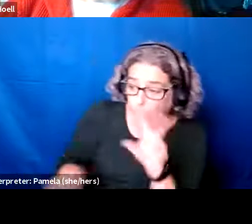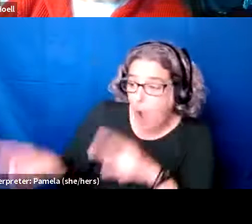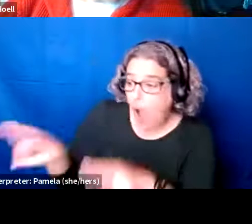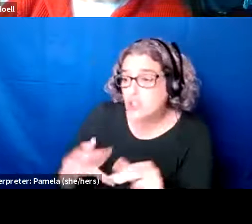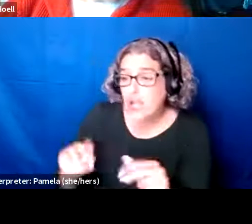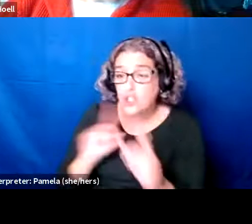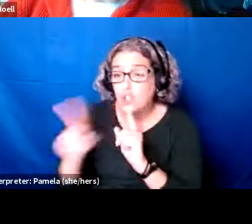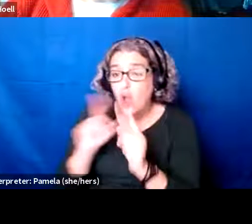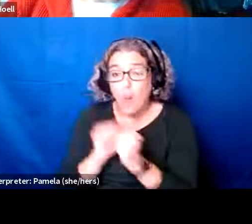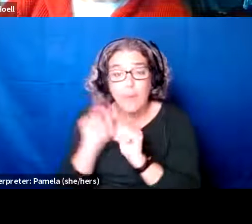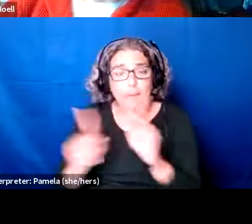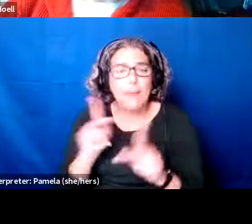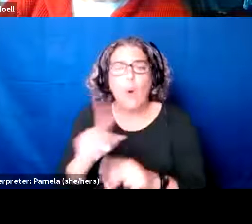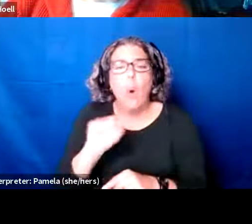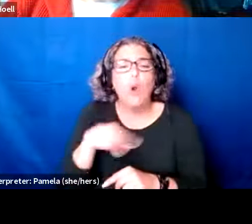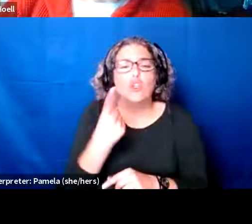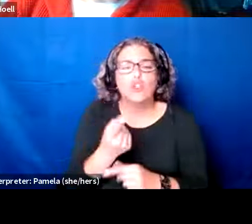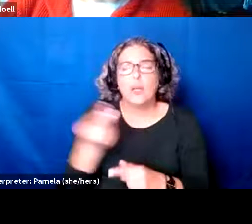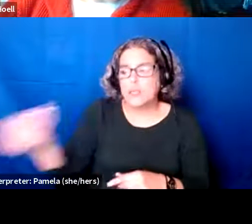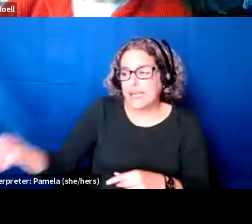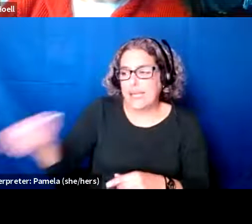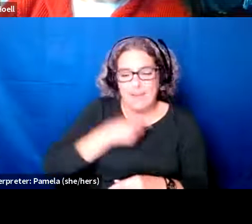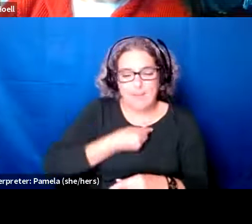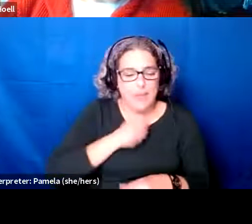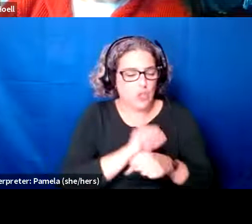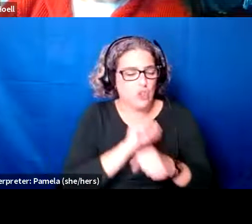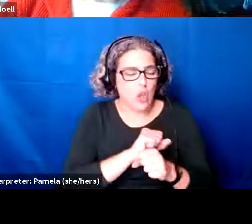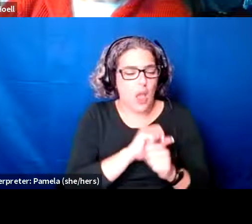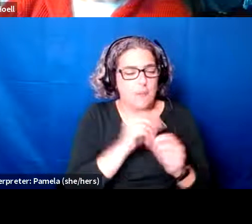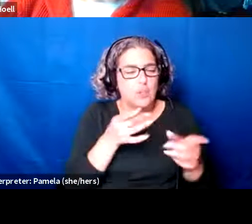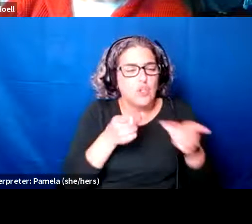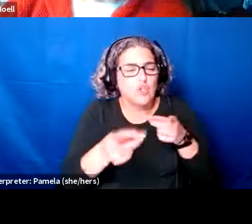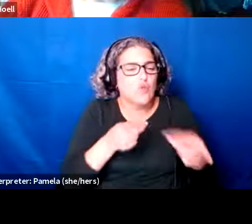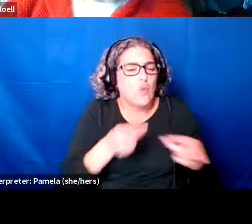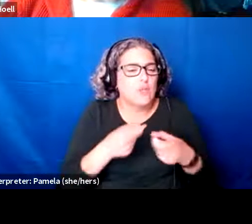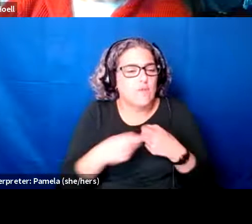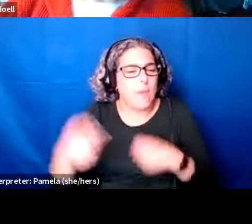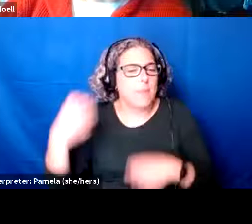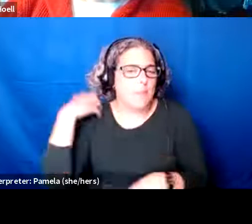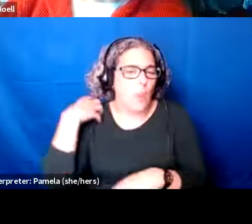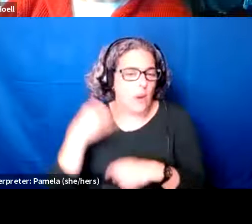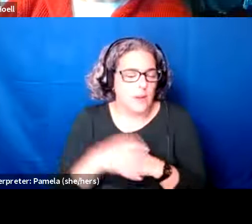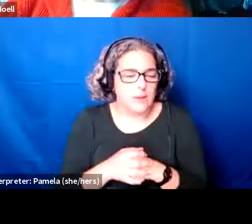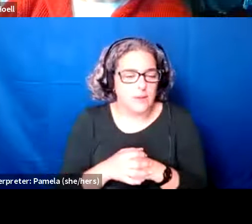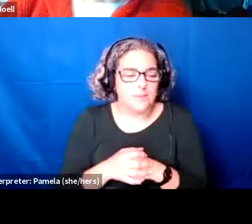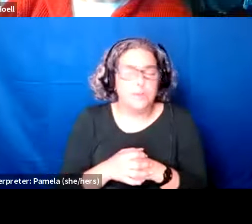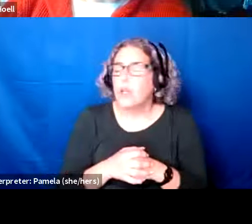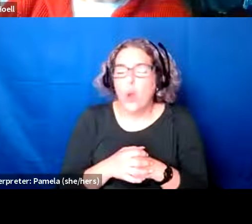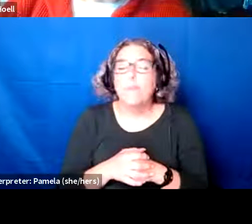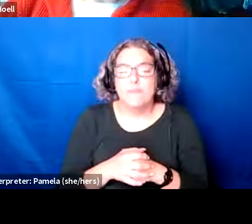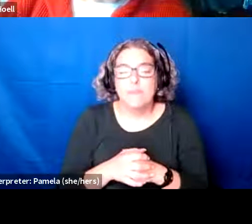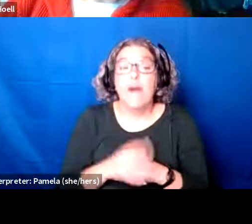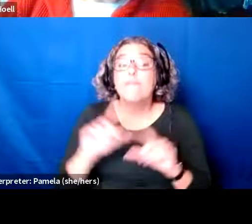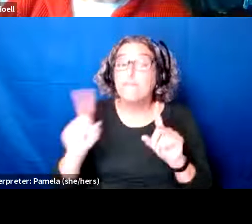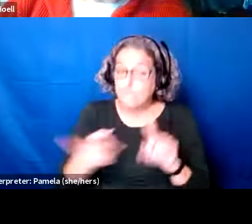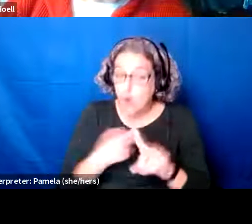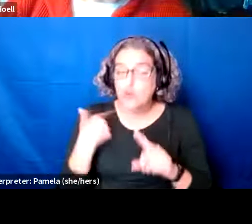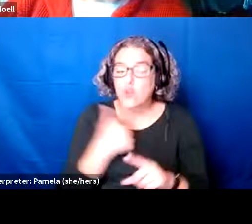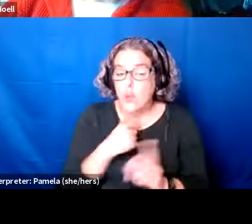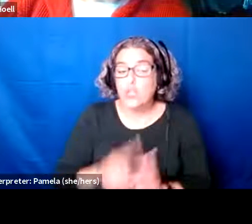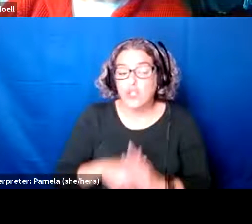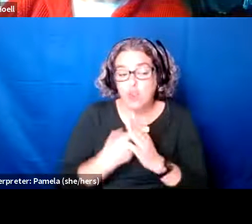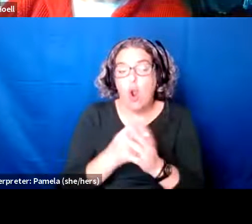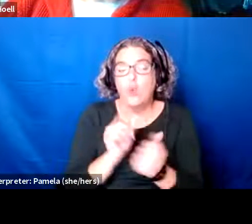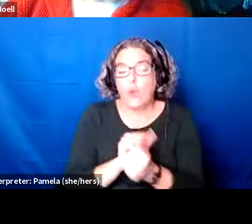that job, or are they just given a job description from the employer? So oftentimes we will start off looking at that job description just to kind of get